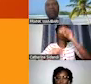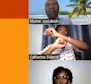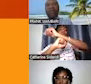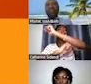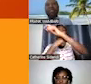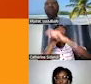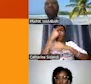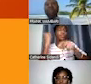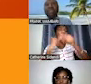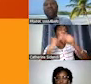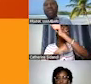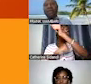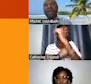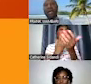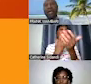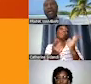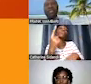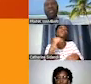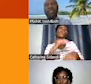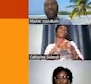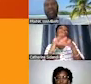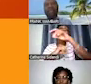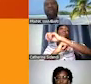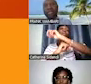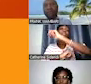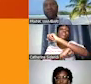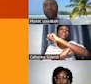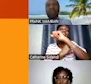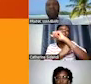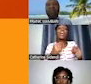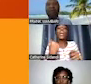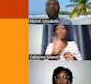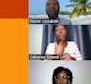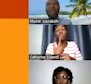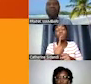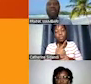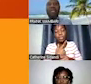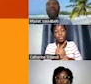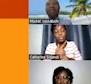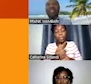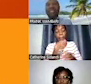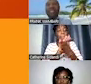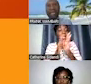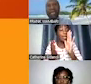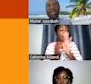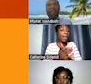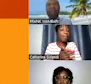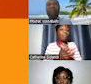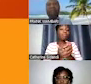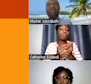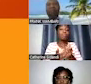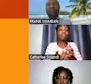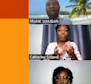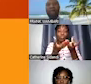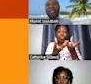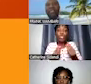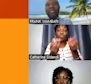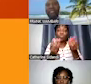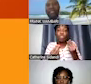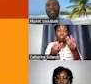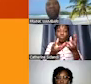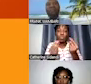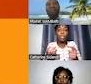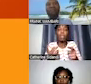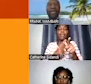sponsor you might get when you are in a vulnerable position might become a termite and might become a burden later